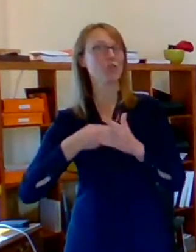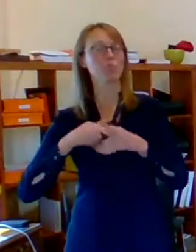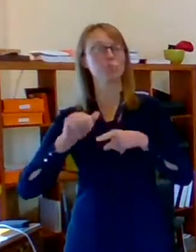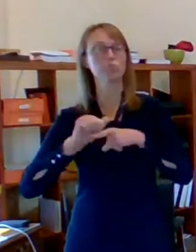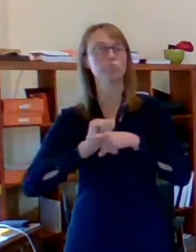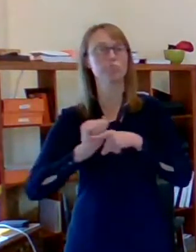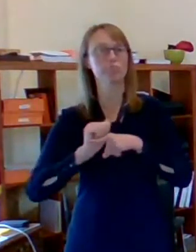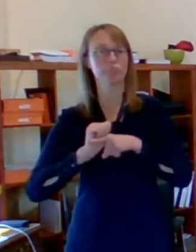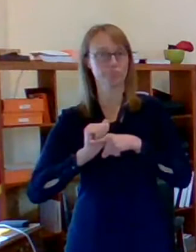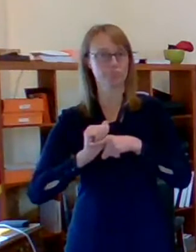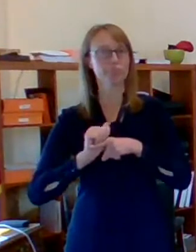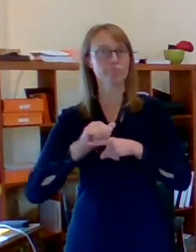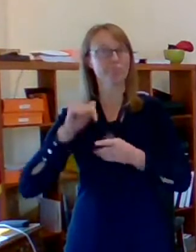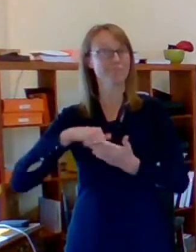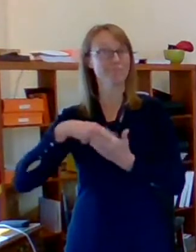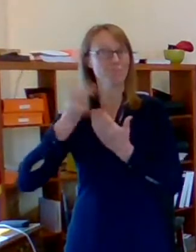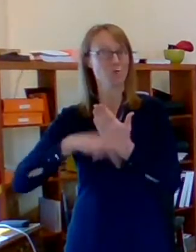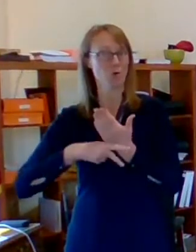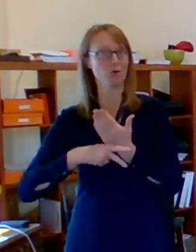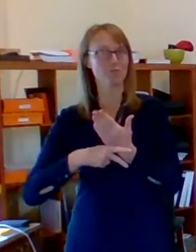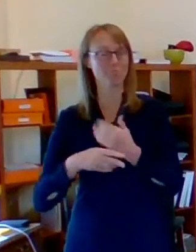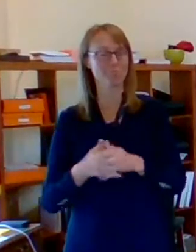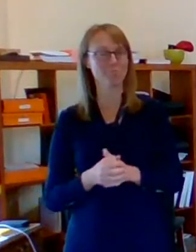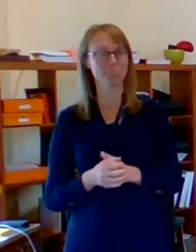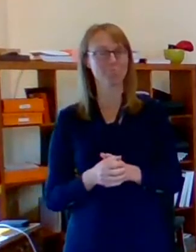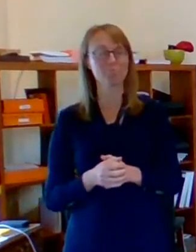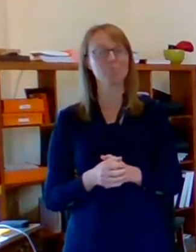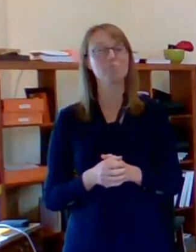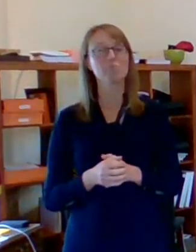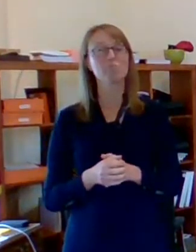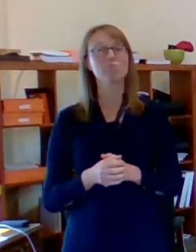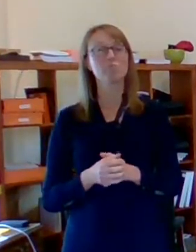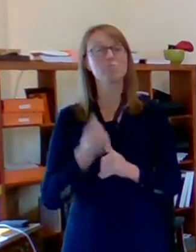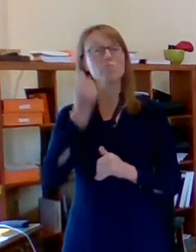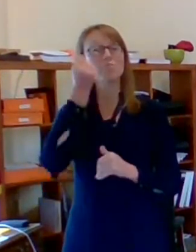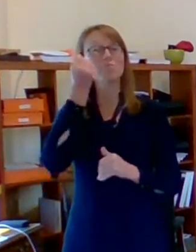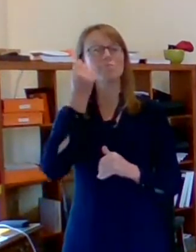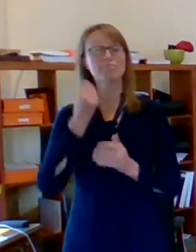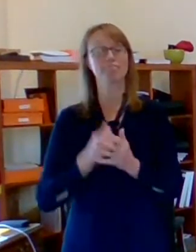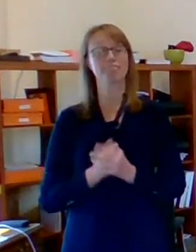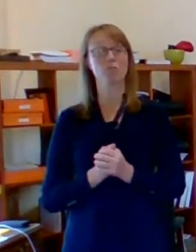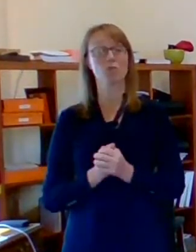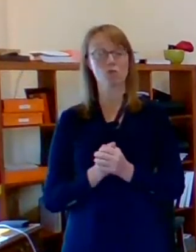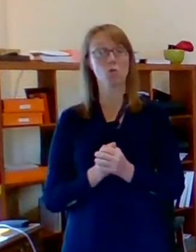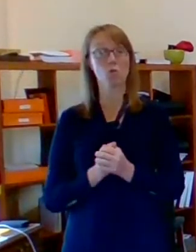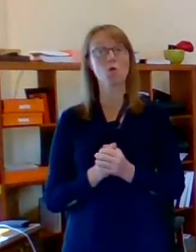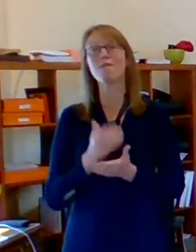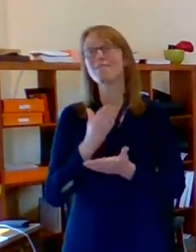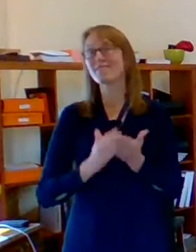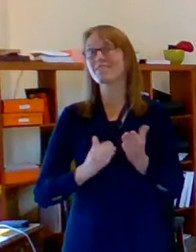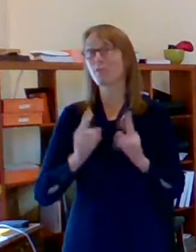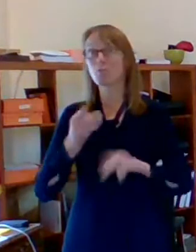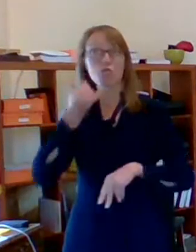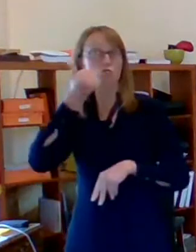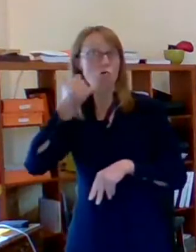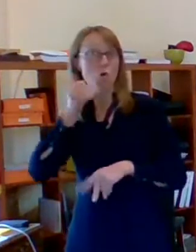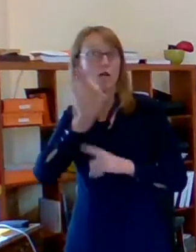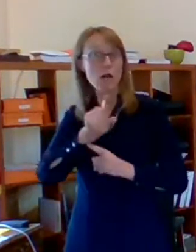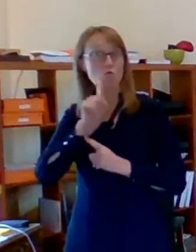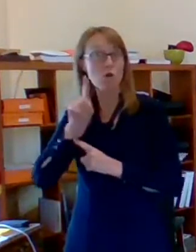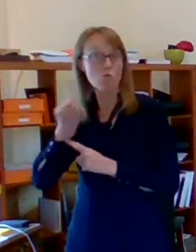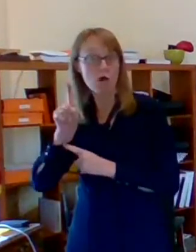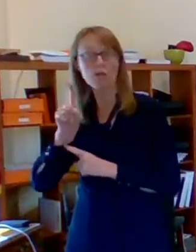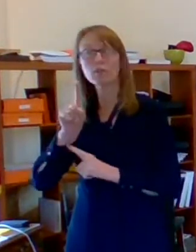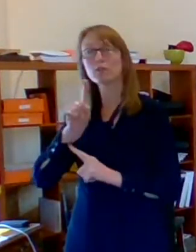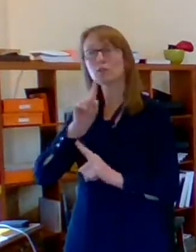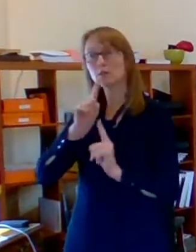the 1st of the year, is intended to divert those calls which really